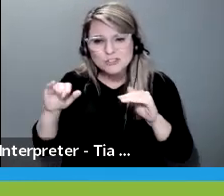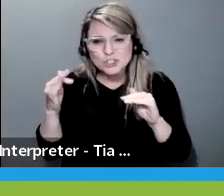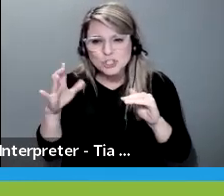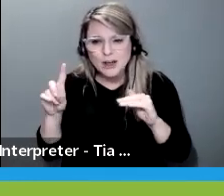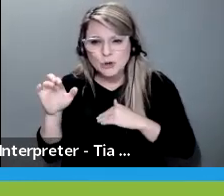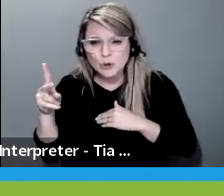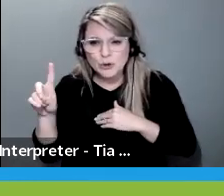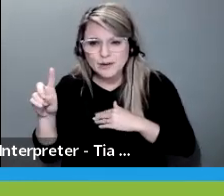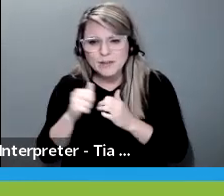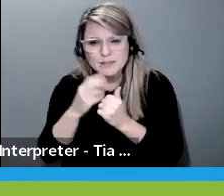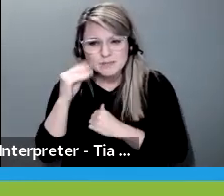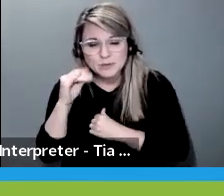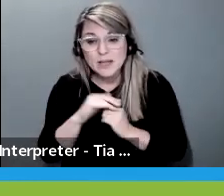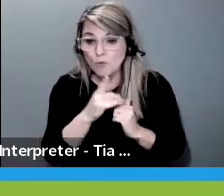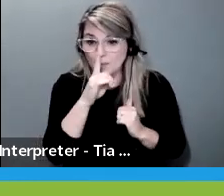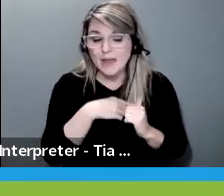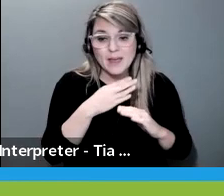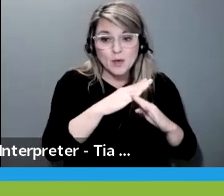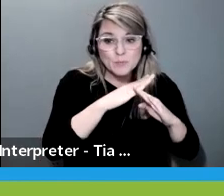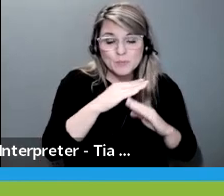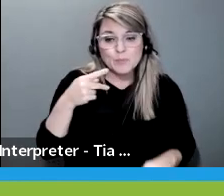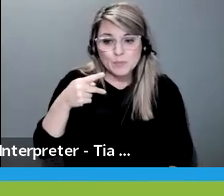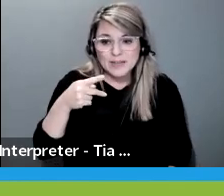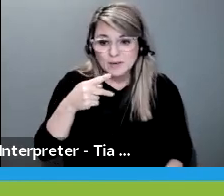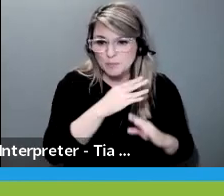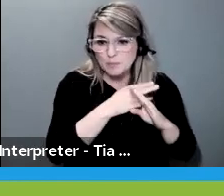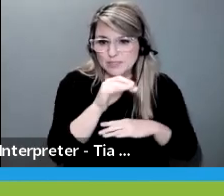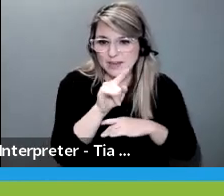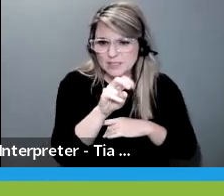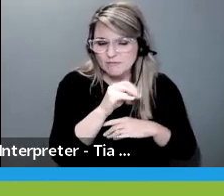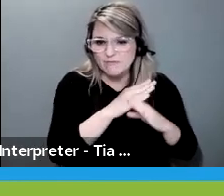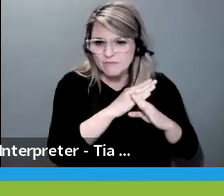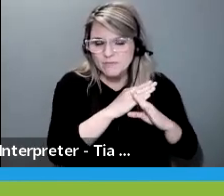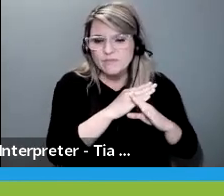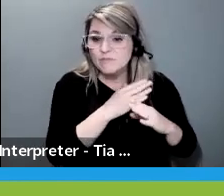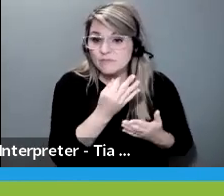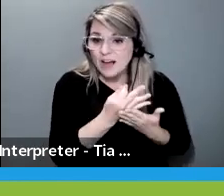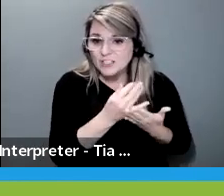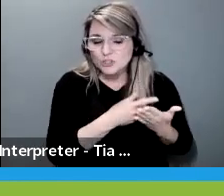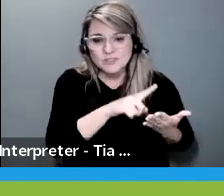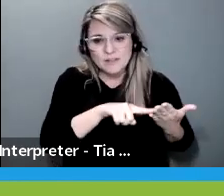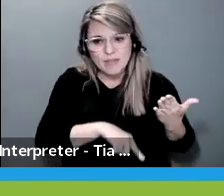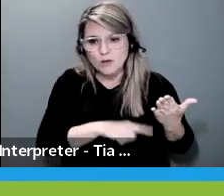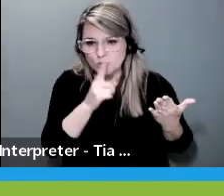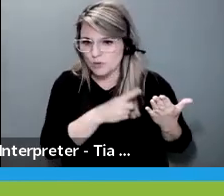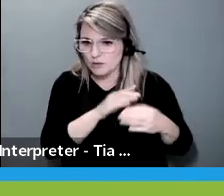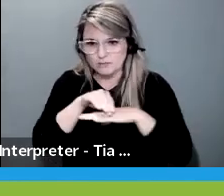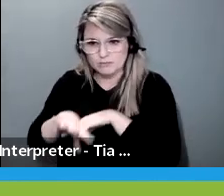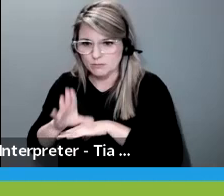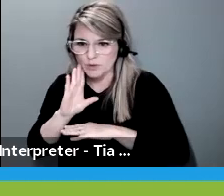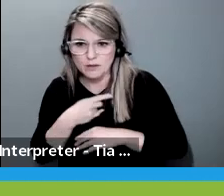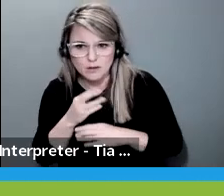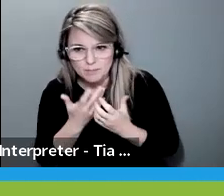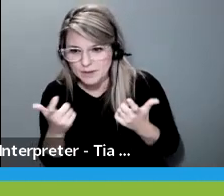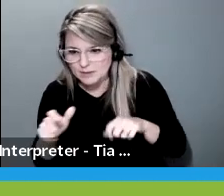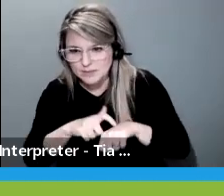that protective factors really are part of those positive childhood experiences. And we know that those protective factors provide hope